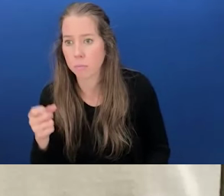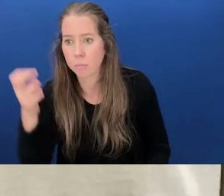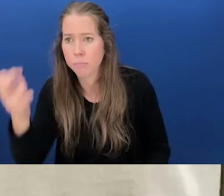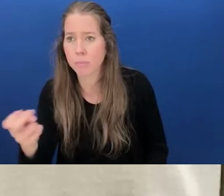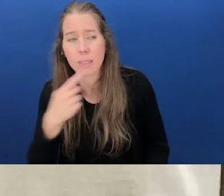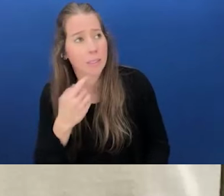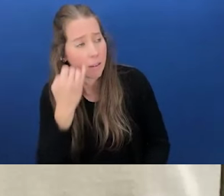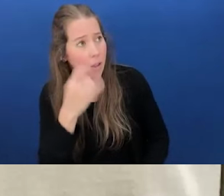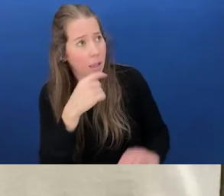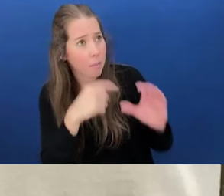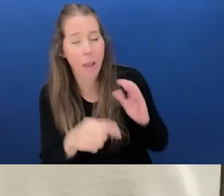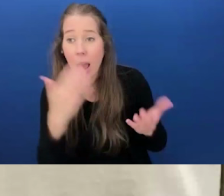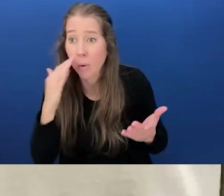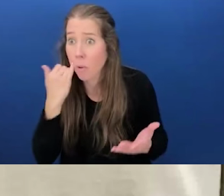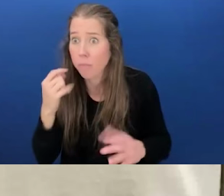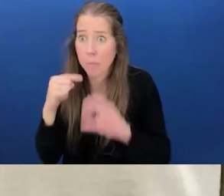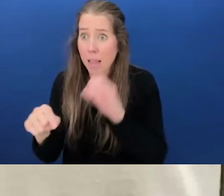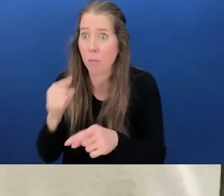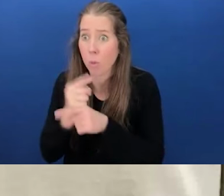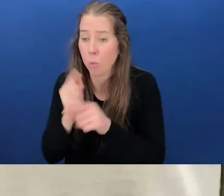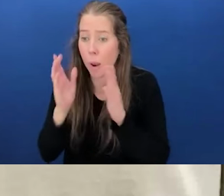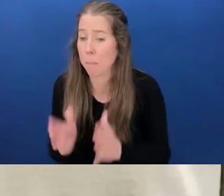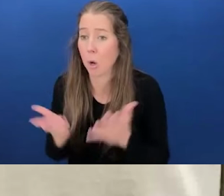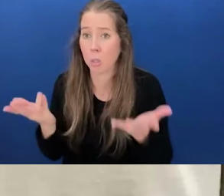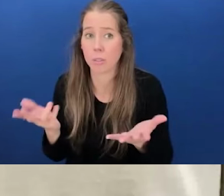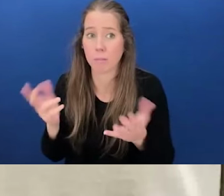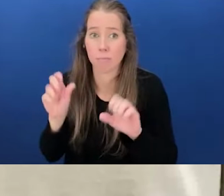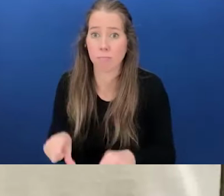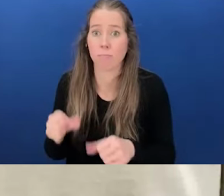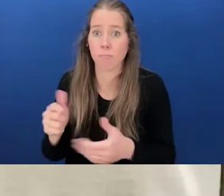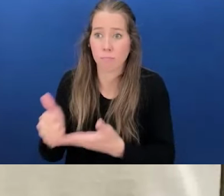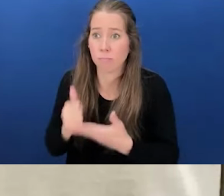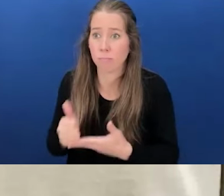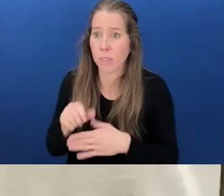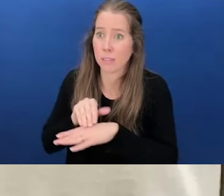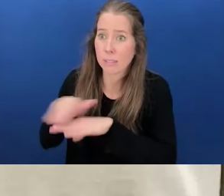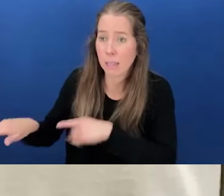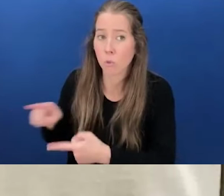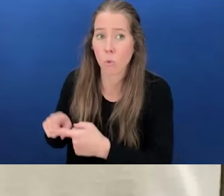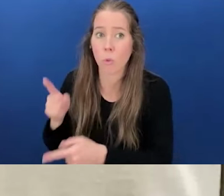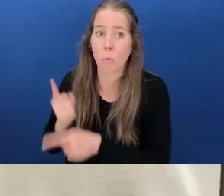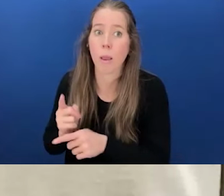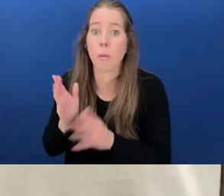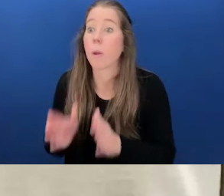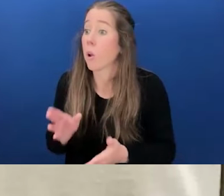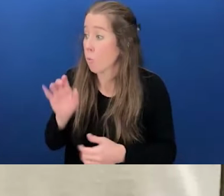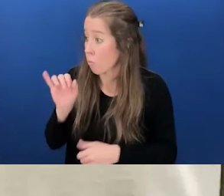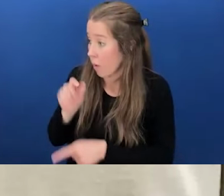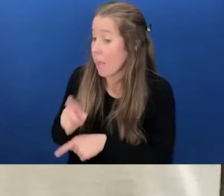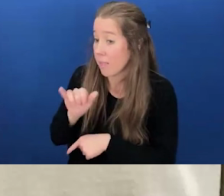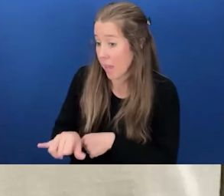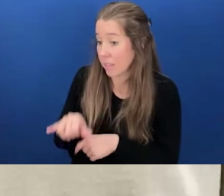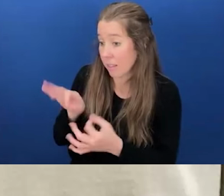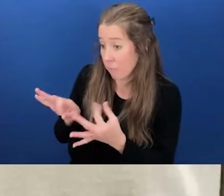I'm not sure I'm emailing the right person. If not, just send me in that direction. And that is I mean- exactly what it is that we need to hear, because just that little bit of